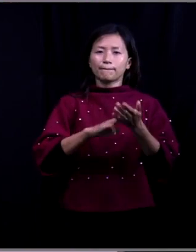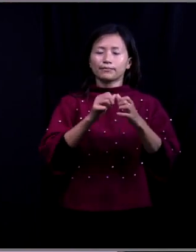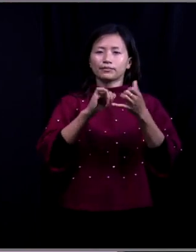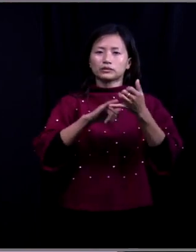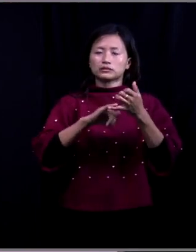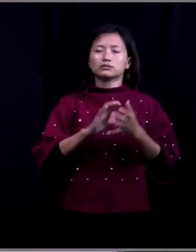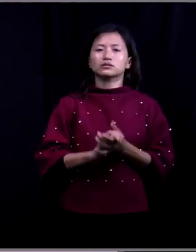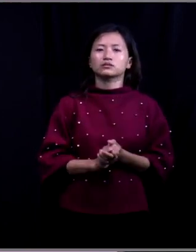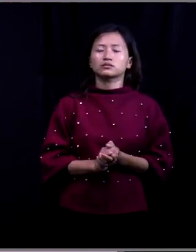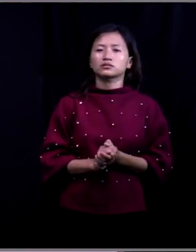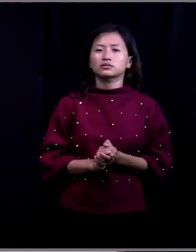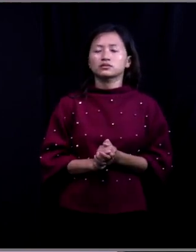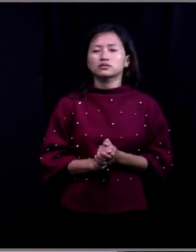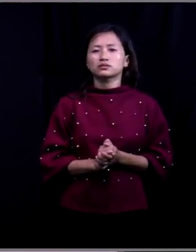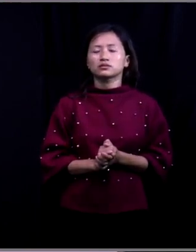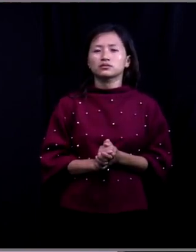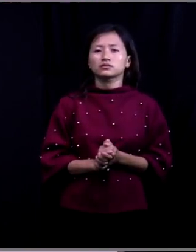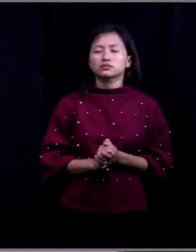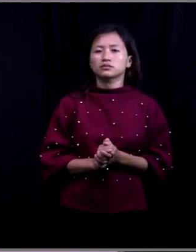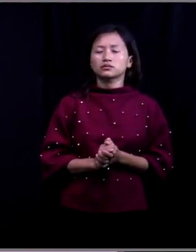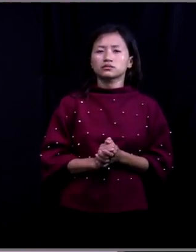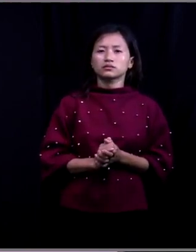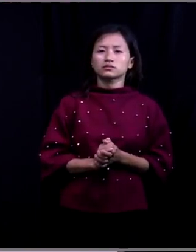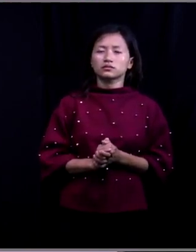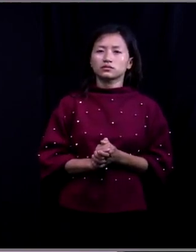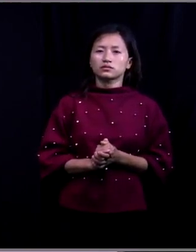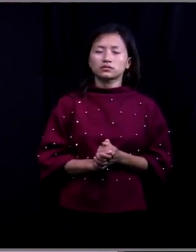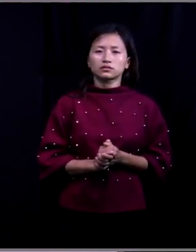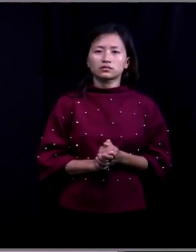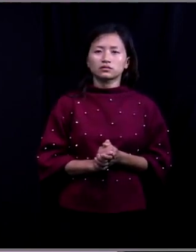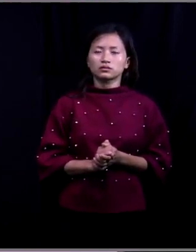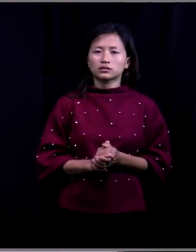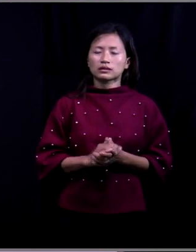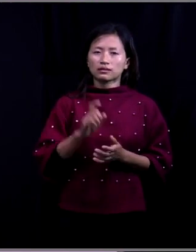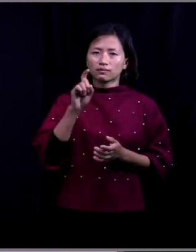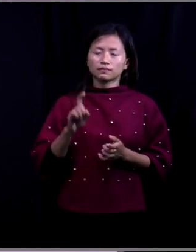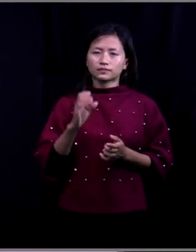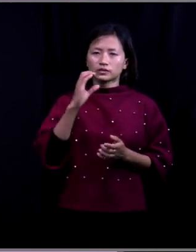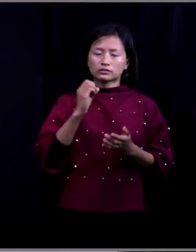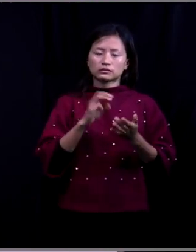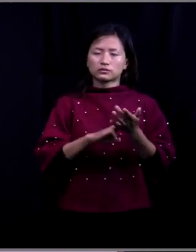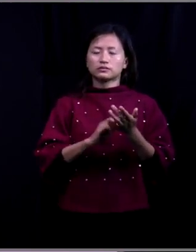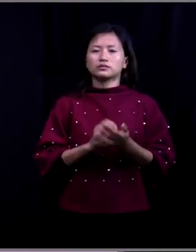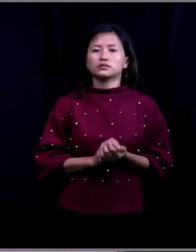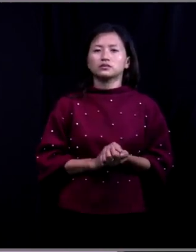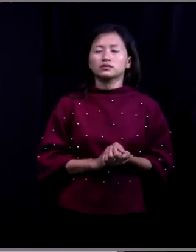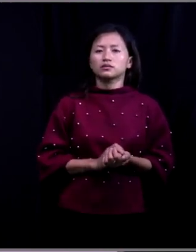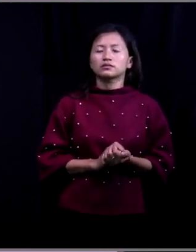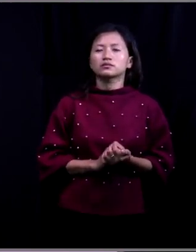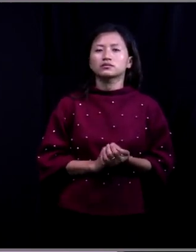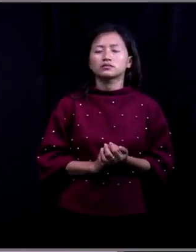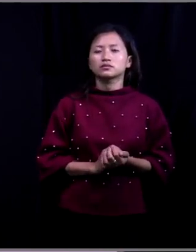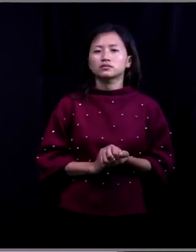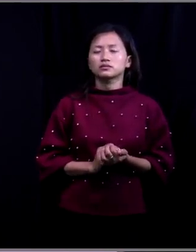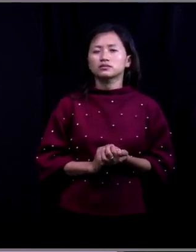of sulfuric acid. But for ionic compounds like NaCl,